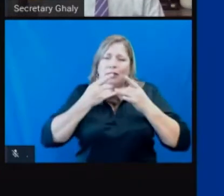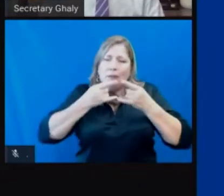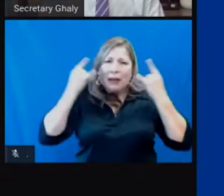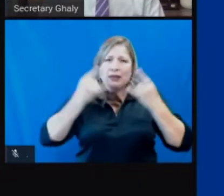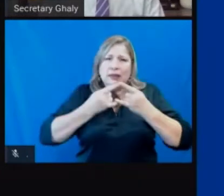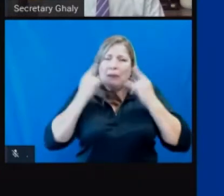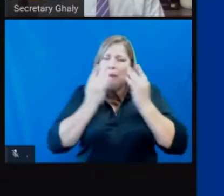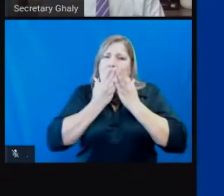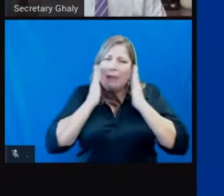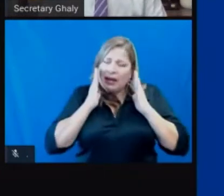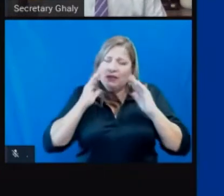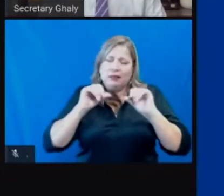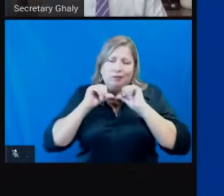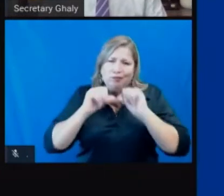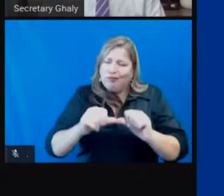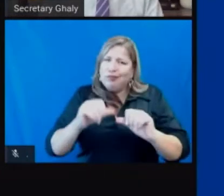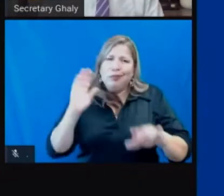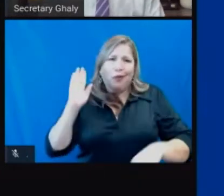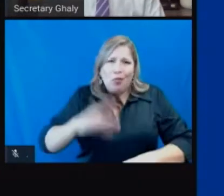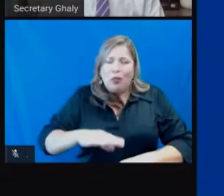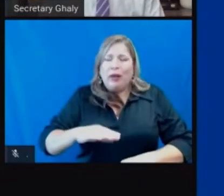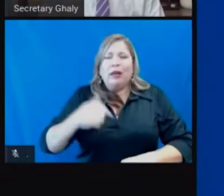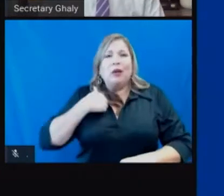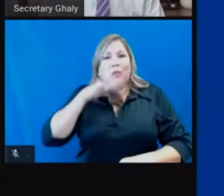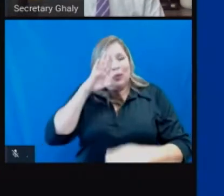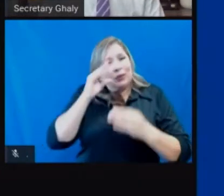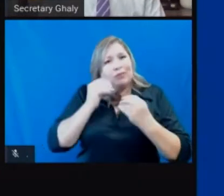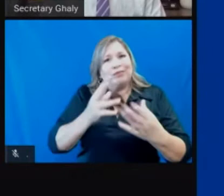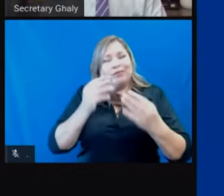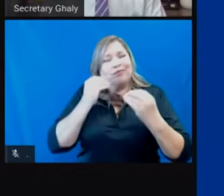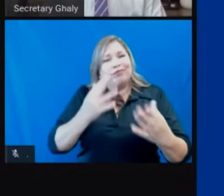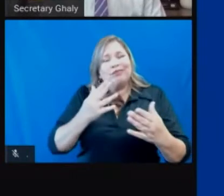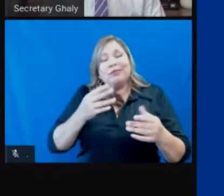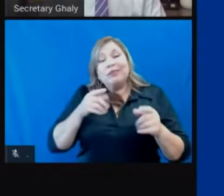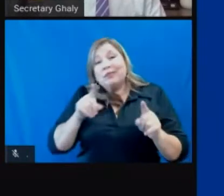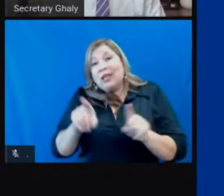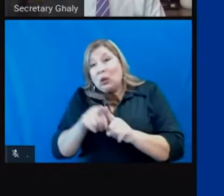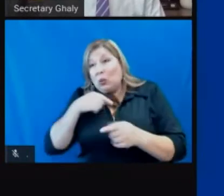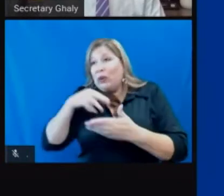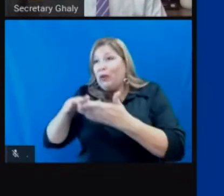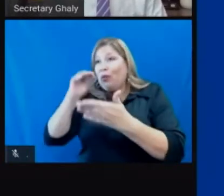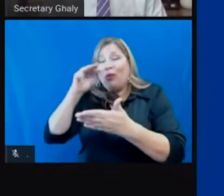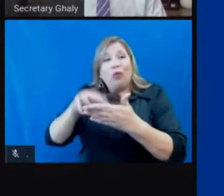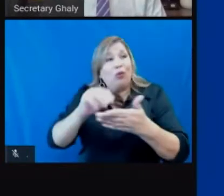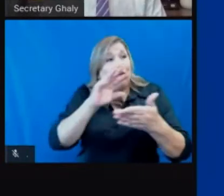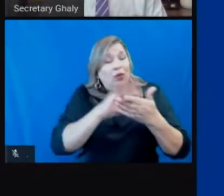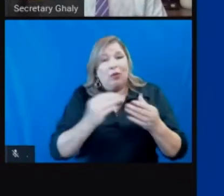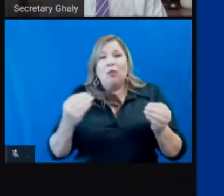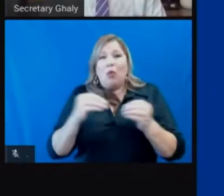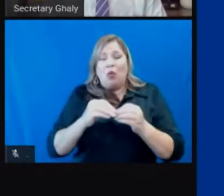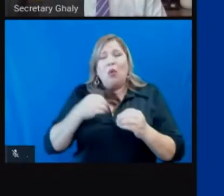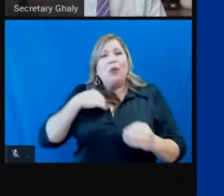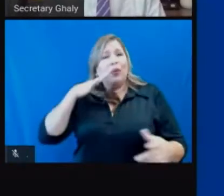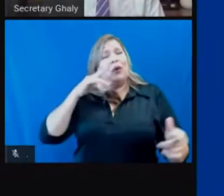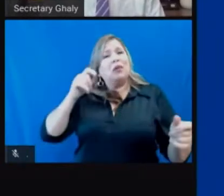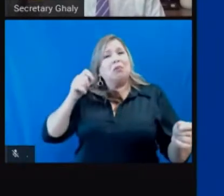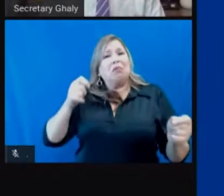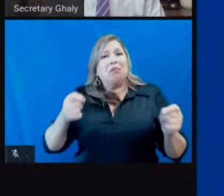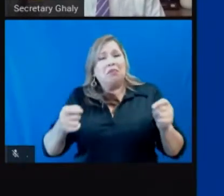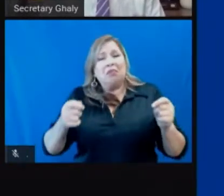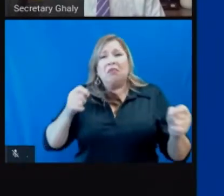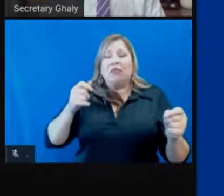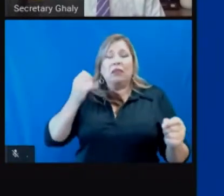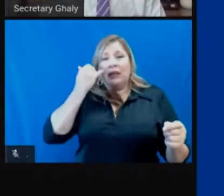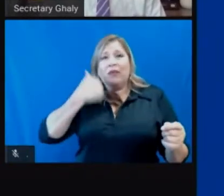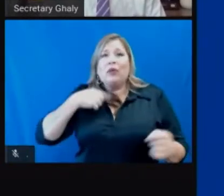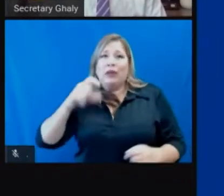we will update it again as we continue to evolve with the science and see opportunities to support additional masking